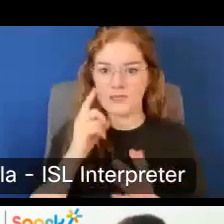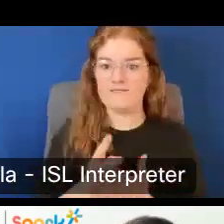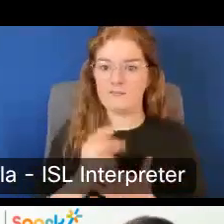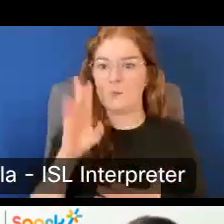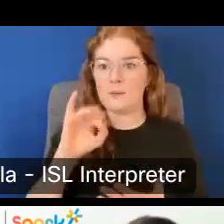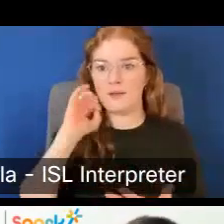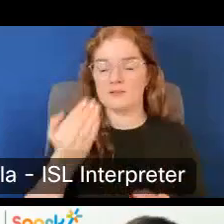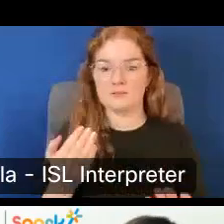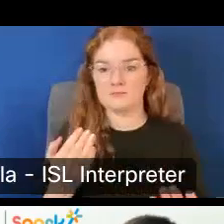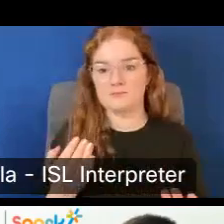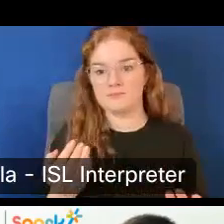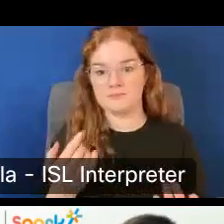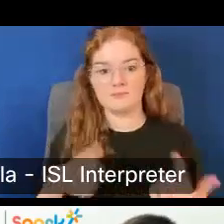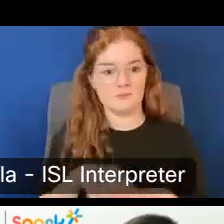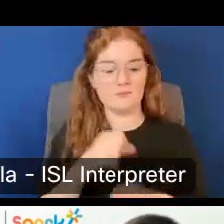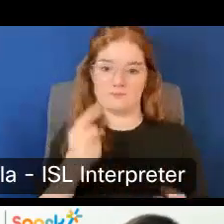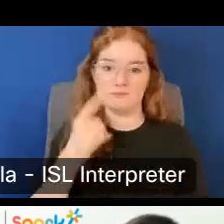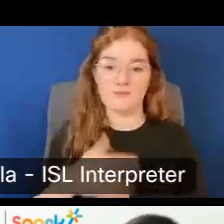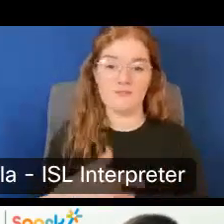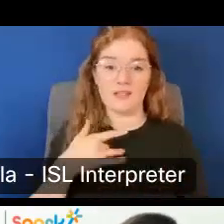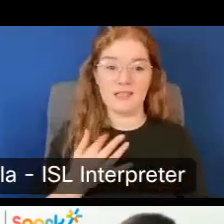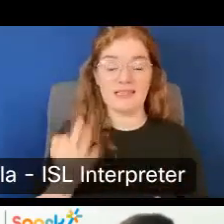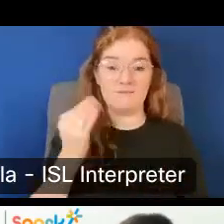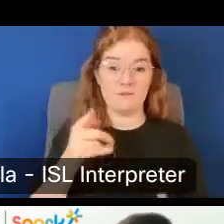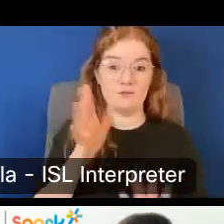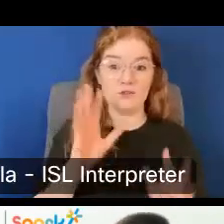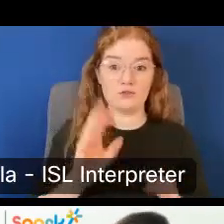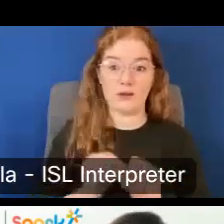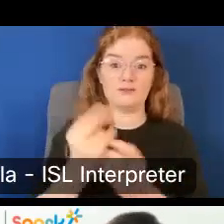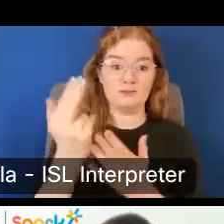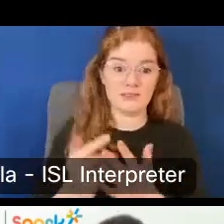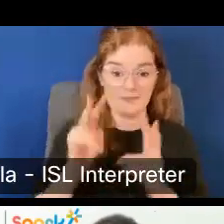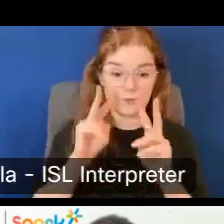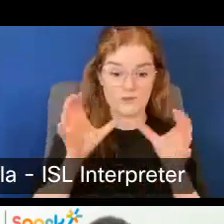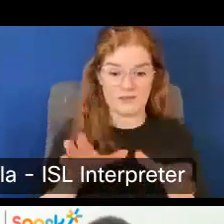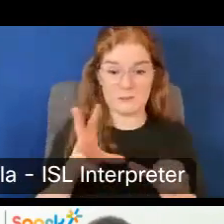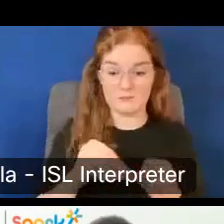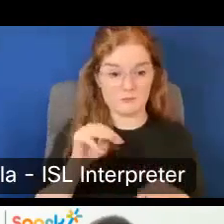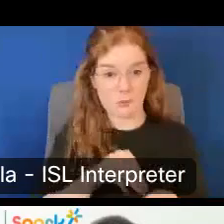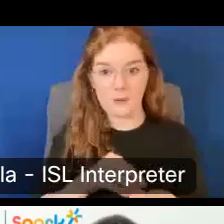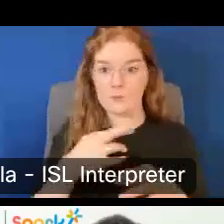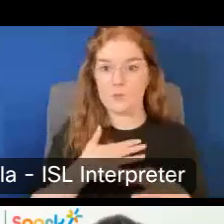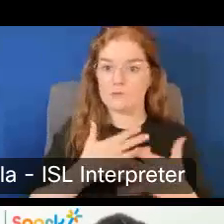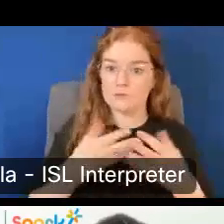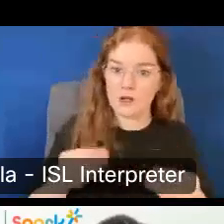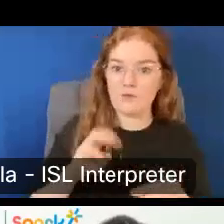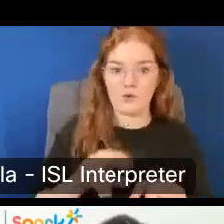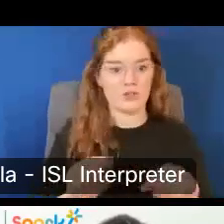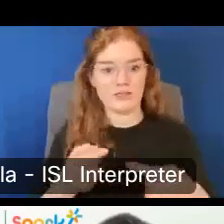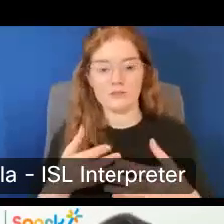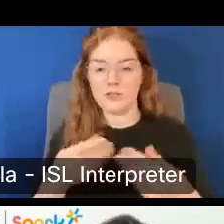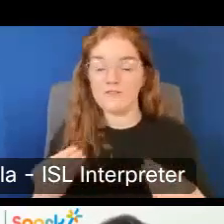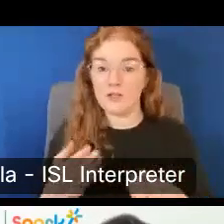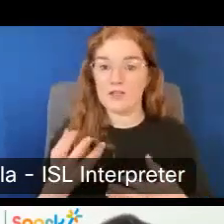that we feel that when you design looking at a particular problem or challenge for the user, with